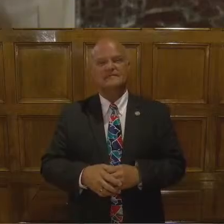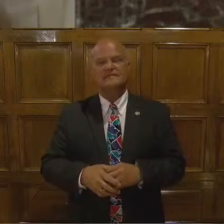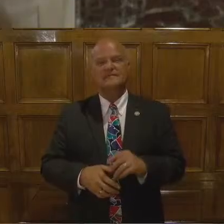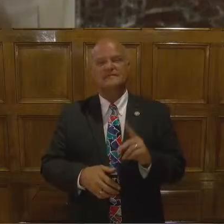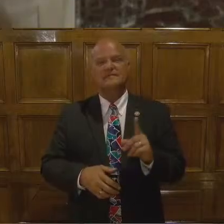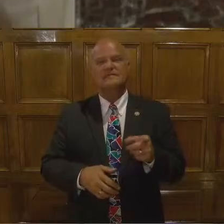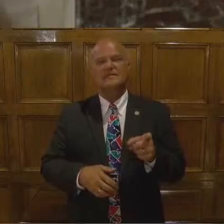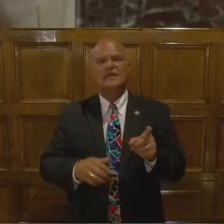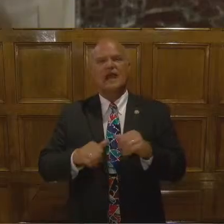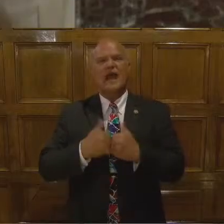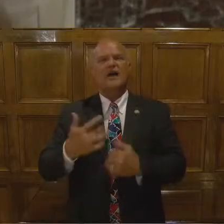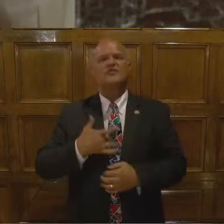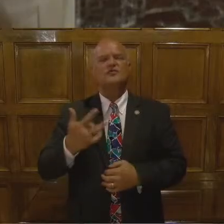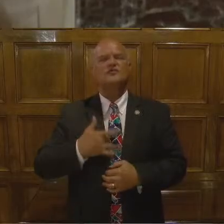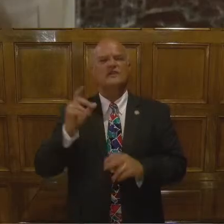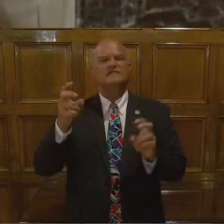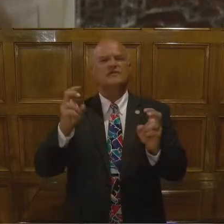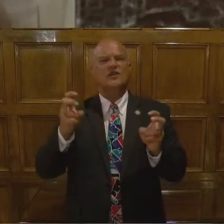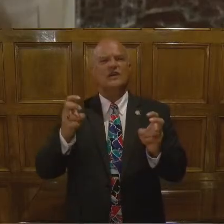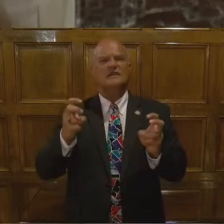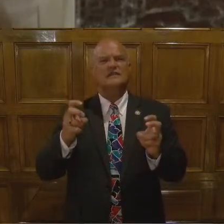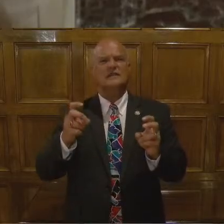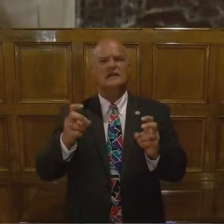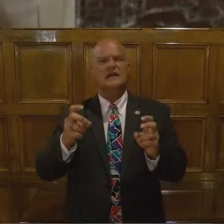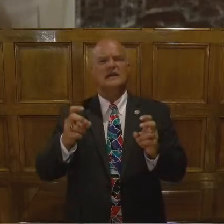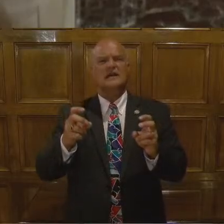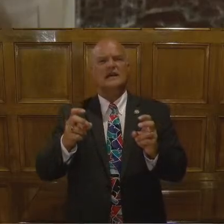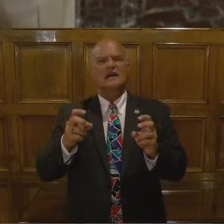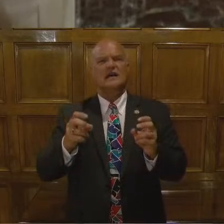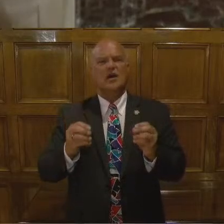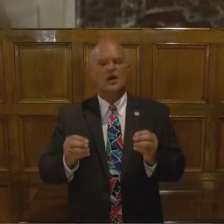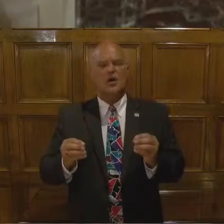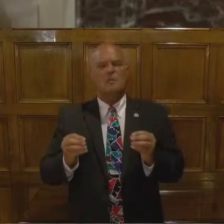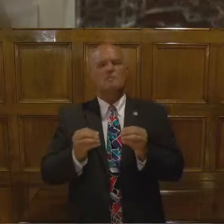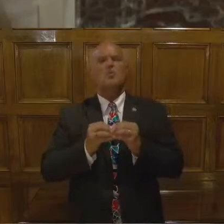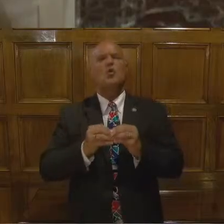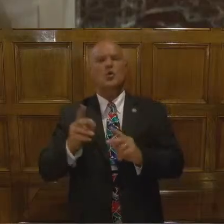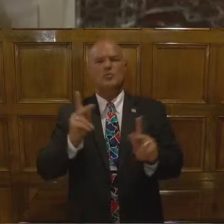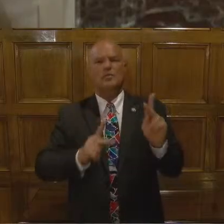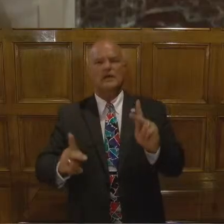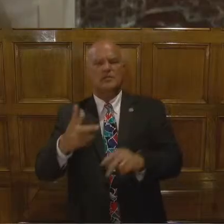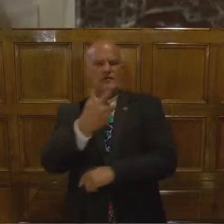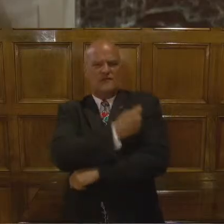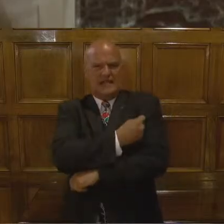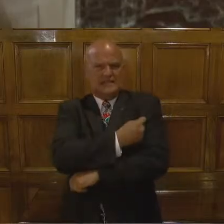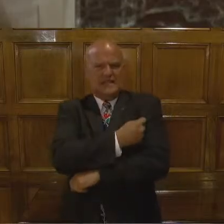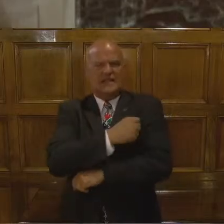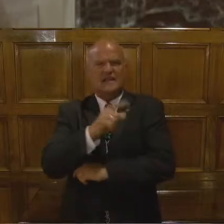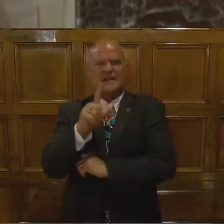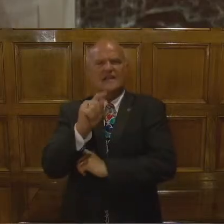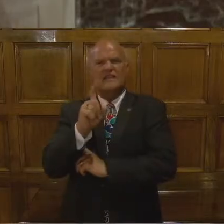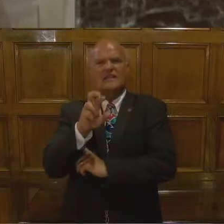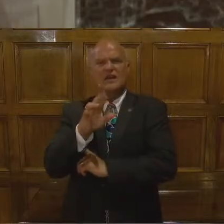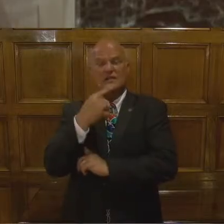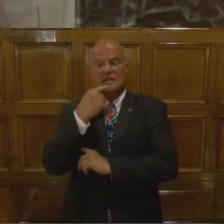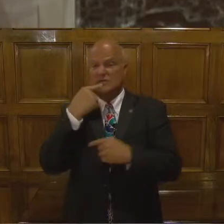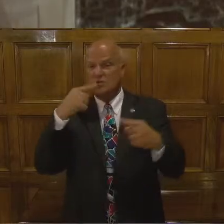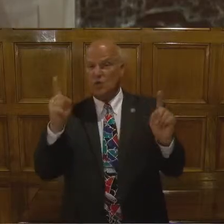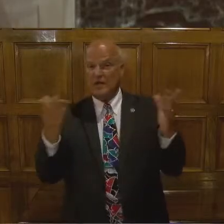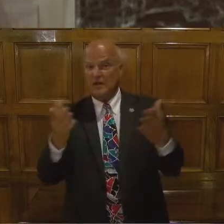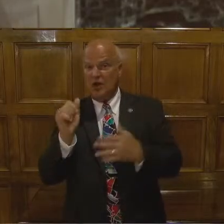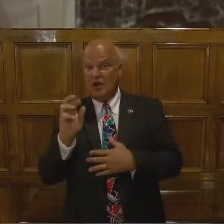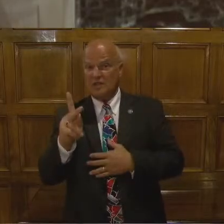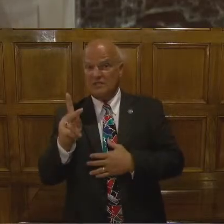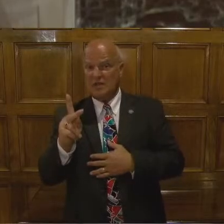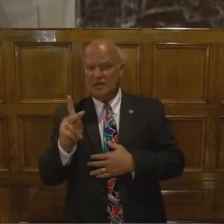As far as the programs that are meant to get more people out and vaccinated, the lottery program, for example, would you say it's working here in